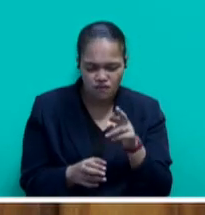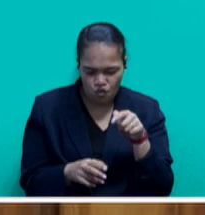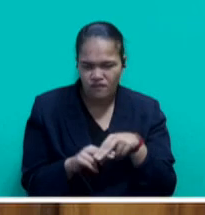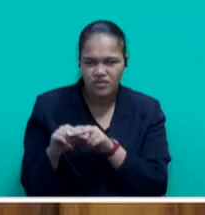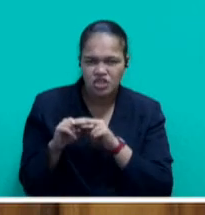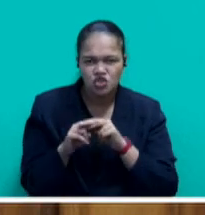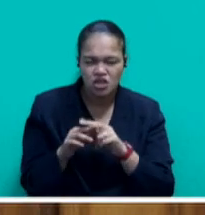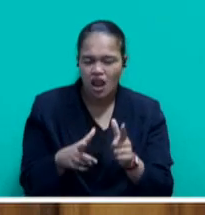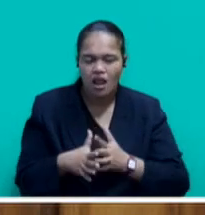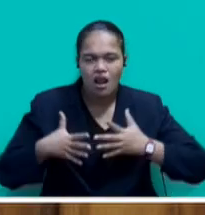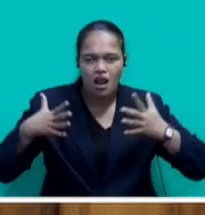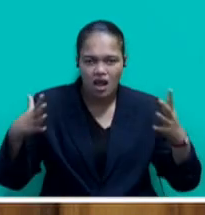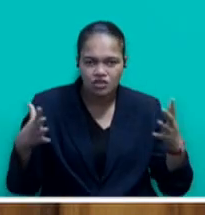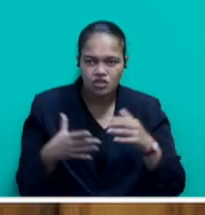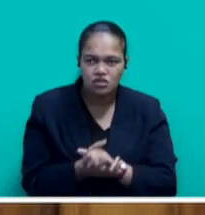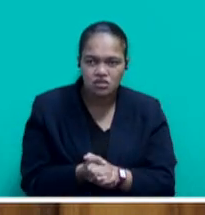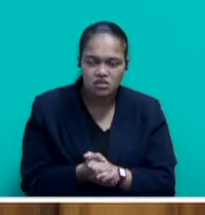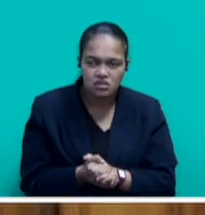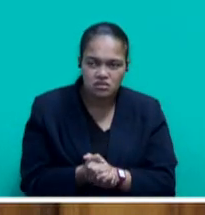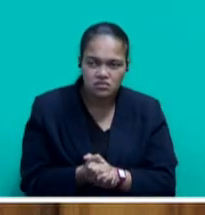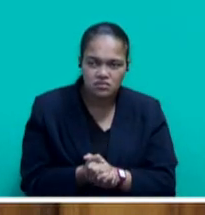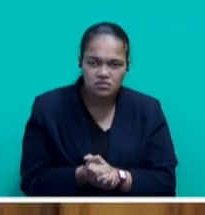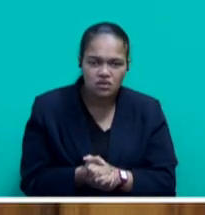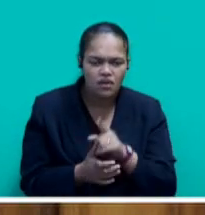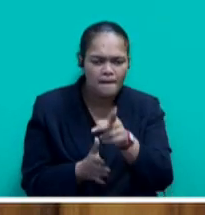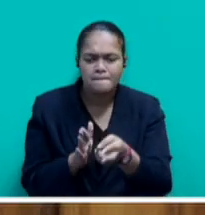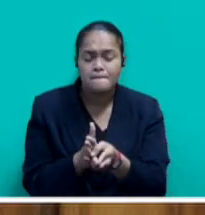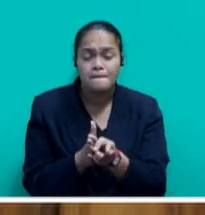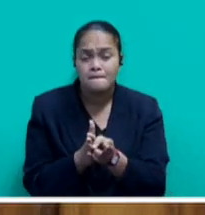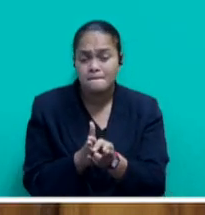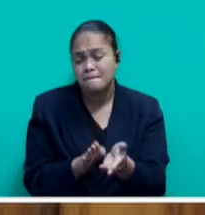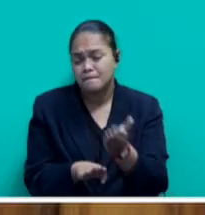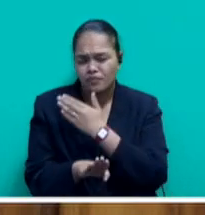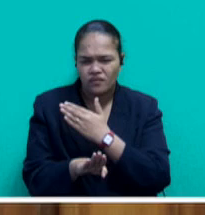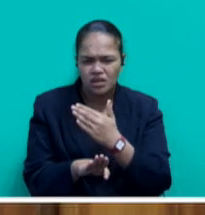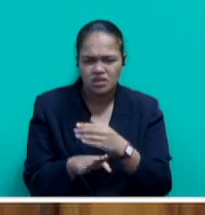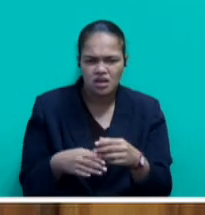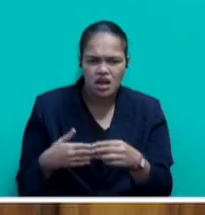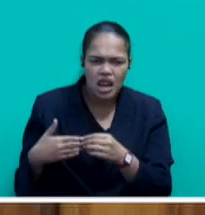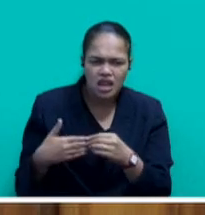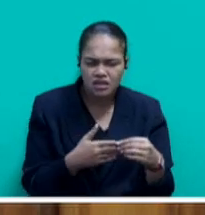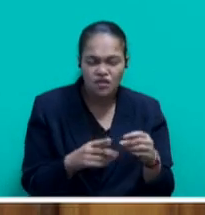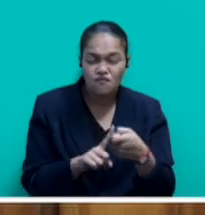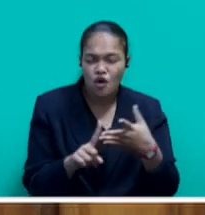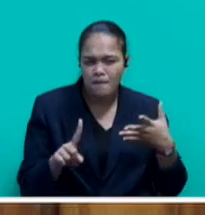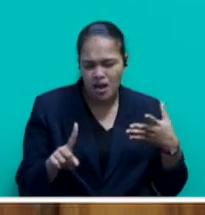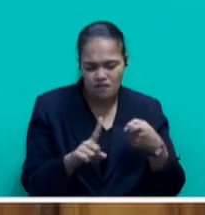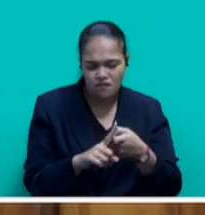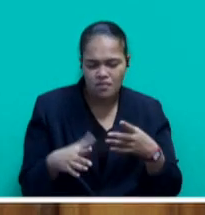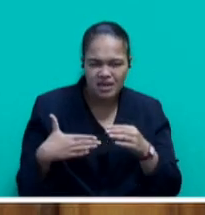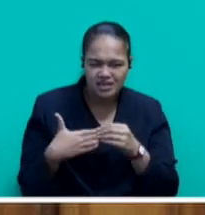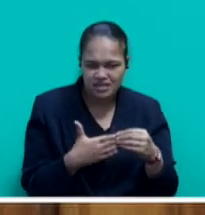creation of your previous two-man dictatorship. We heard from Deputy